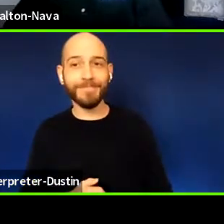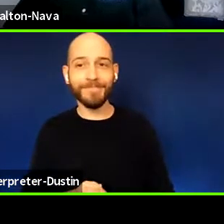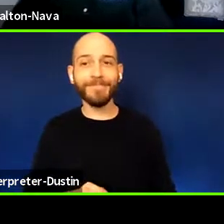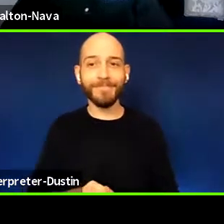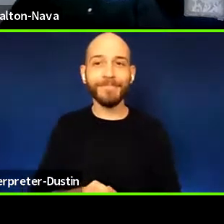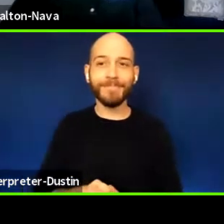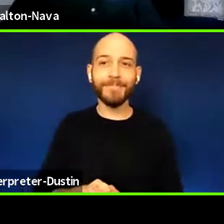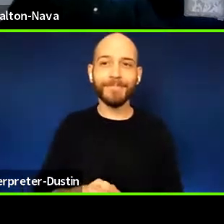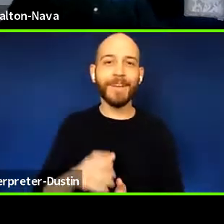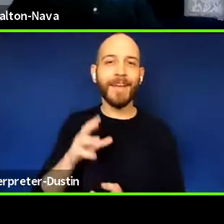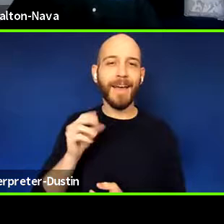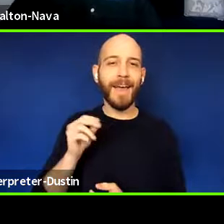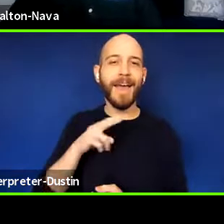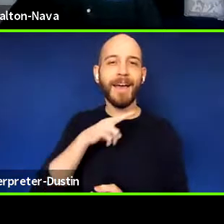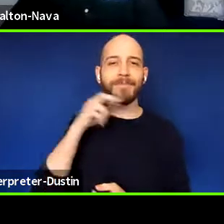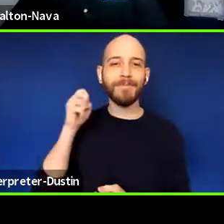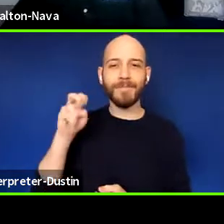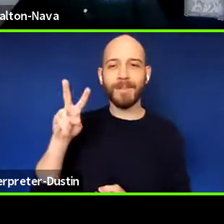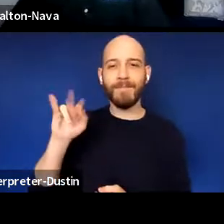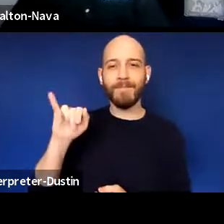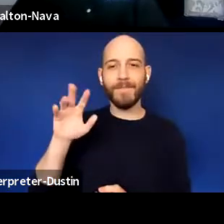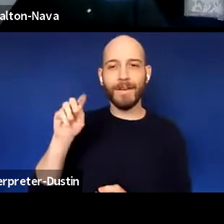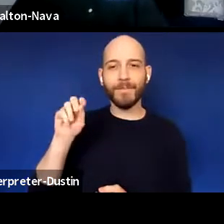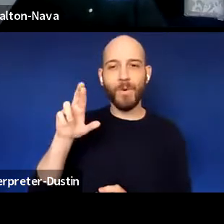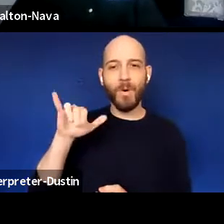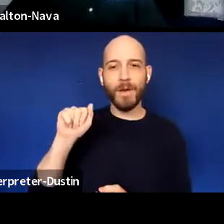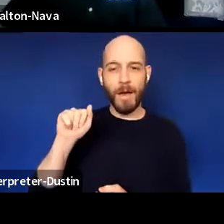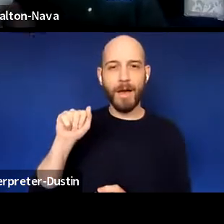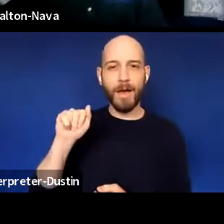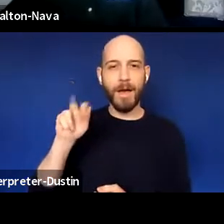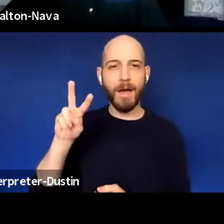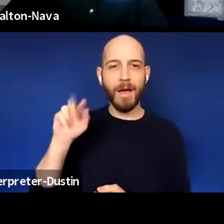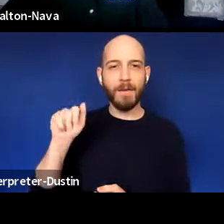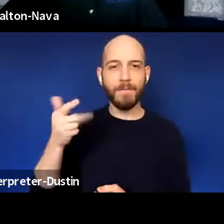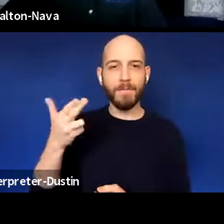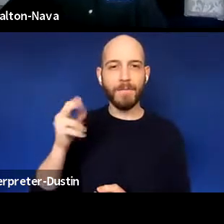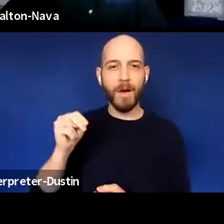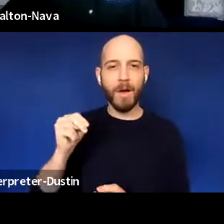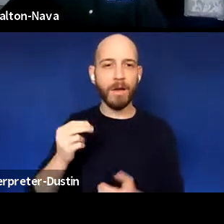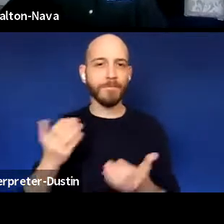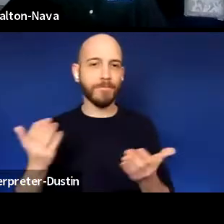Present. and Victoria Vaughn. Present.